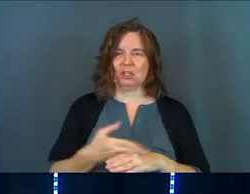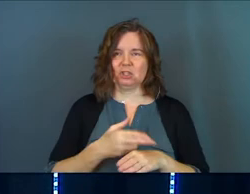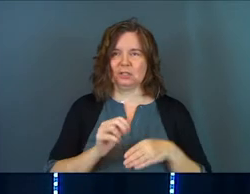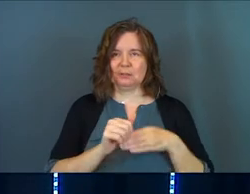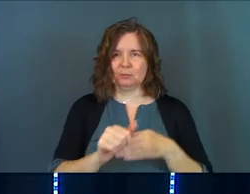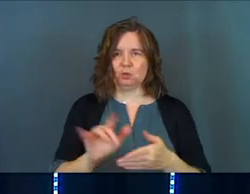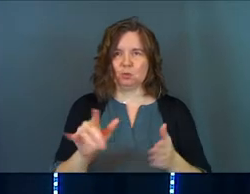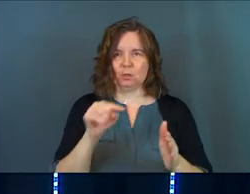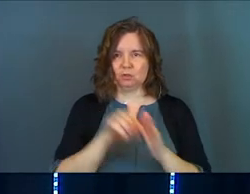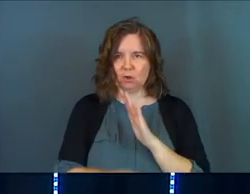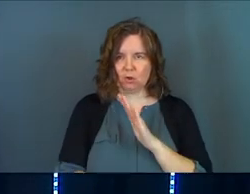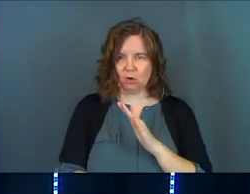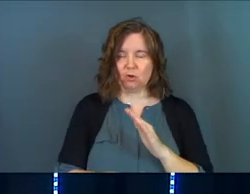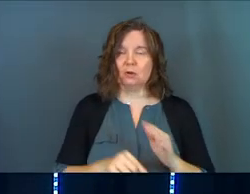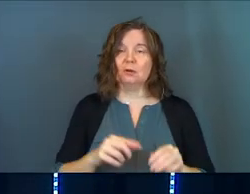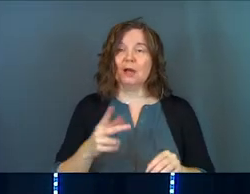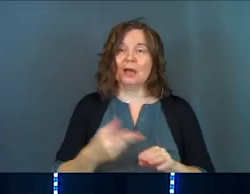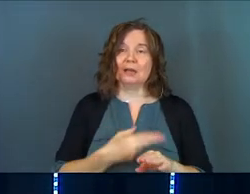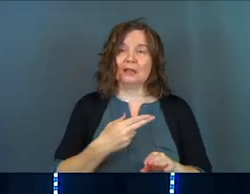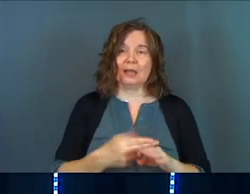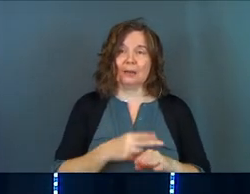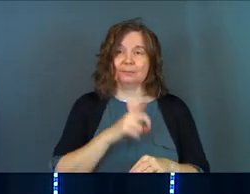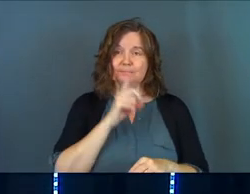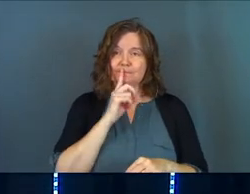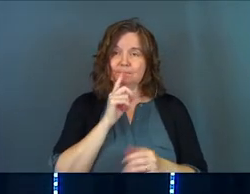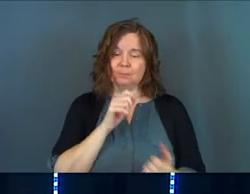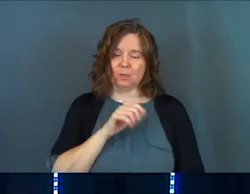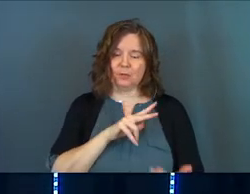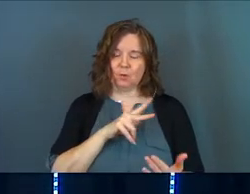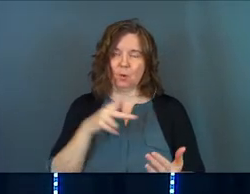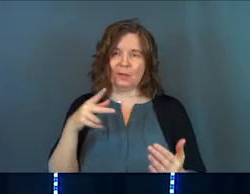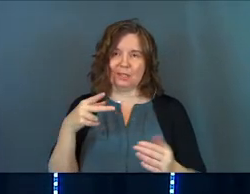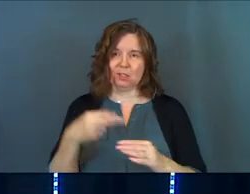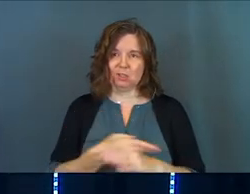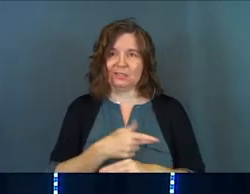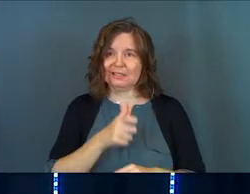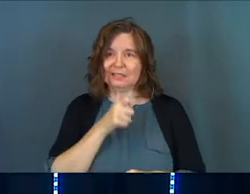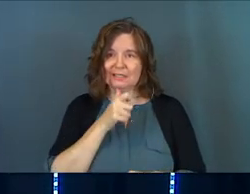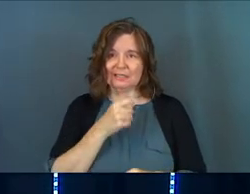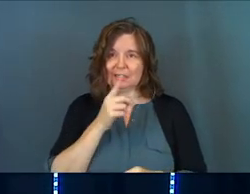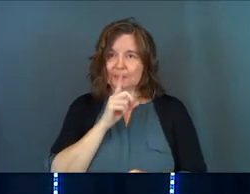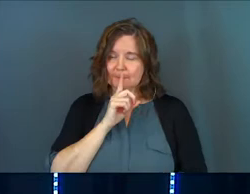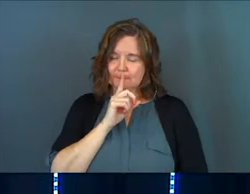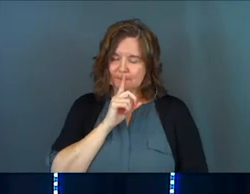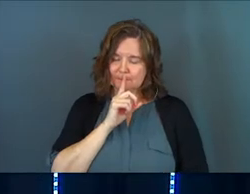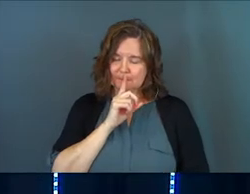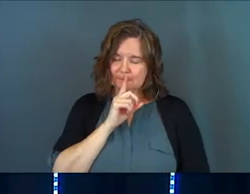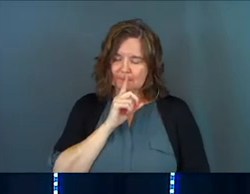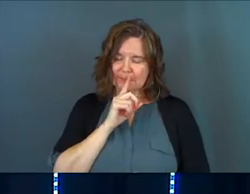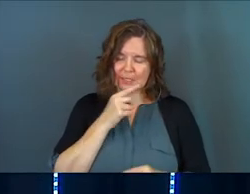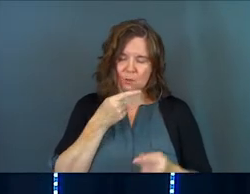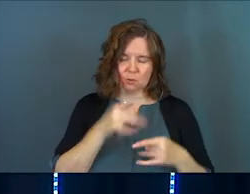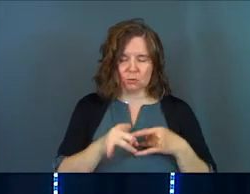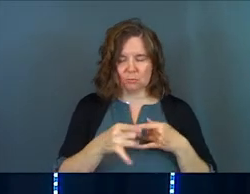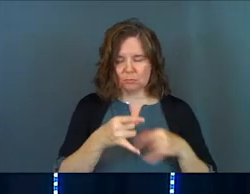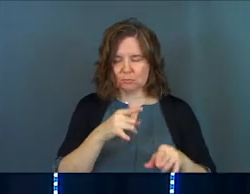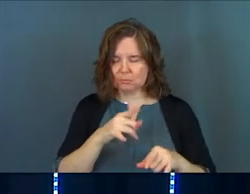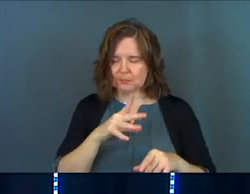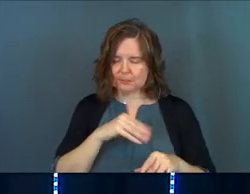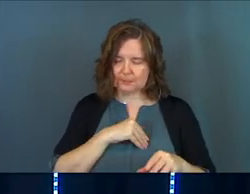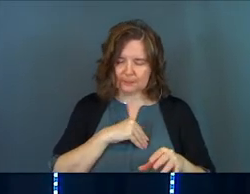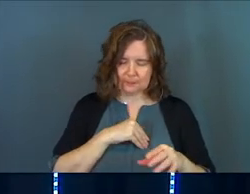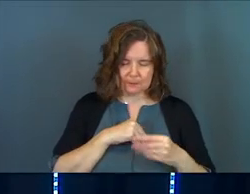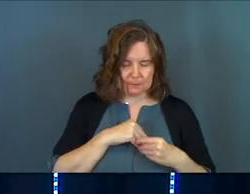slaughter. And as a lamb is silent before the shears, he did not open his mouth. He was humiliated and he received